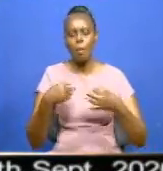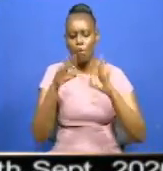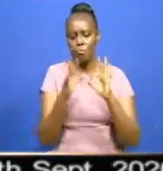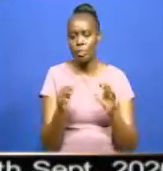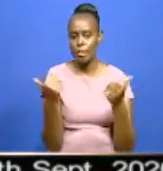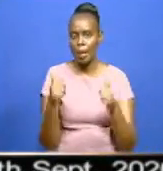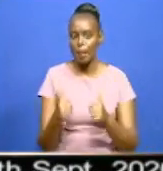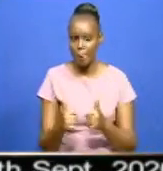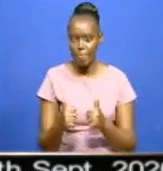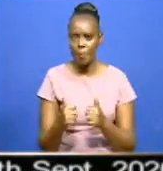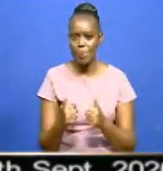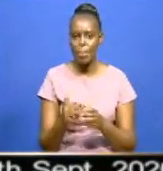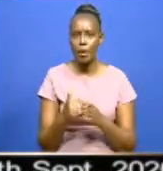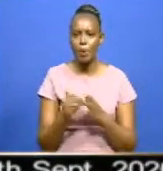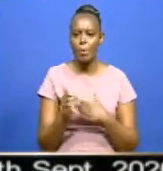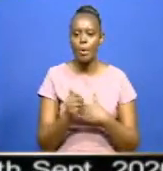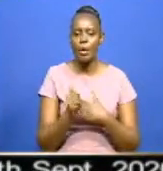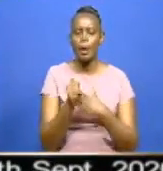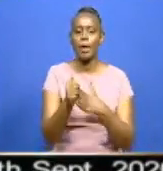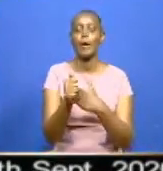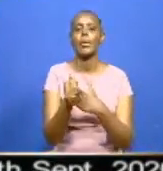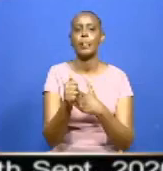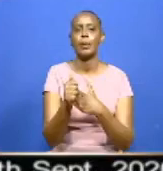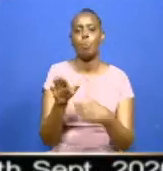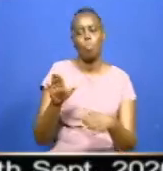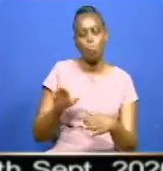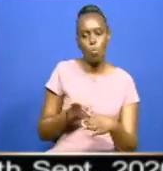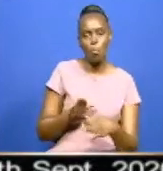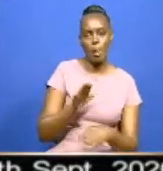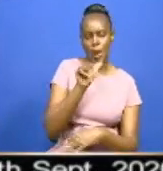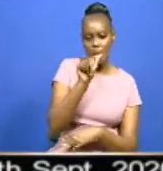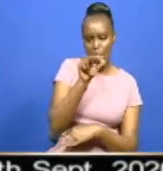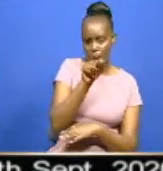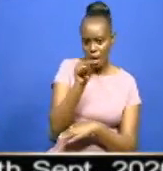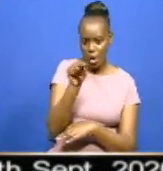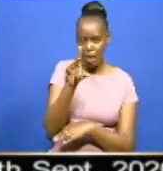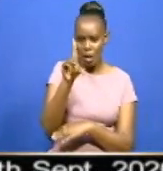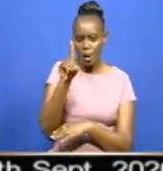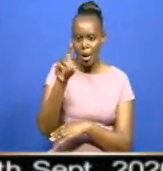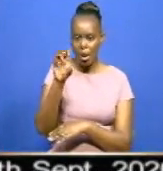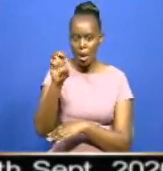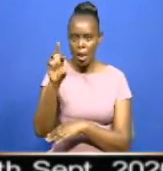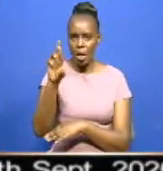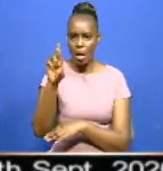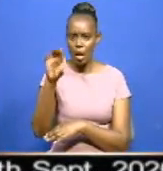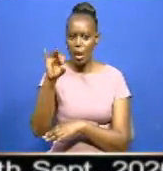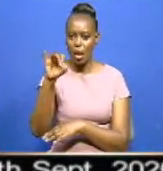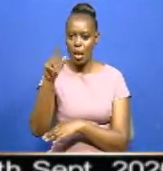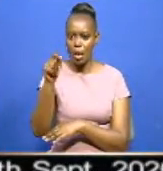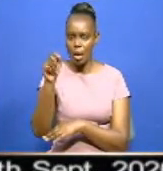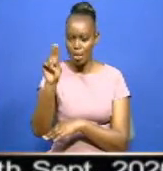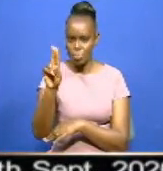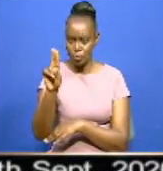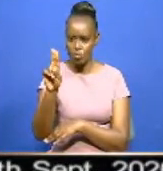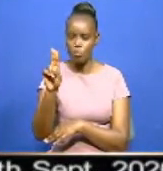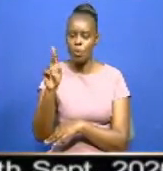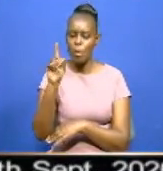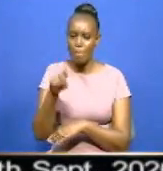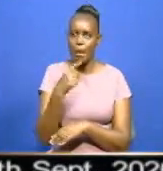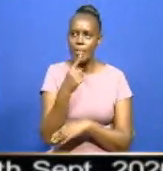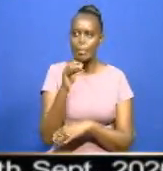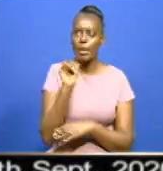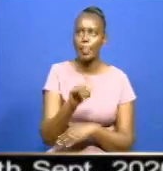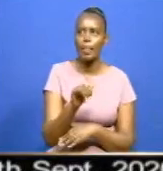Regarding Anne Nderitu, who is the registrar or the nominee for the register of political parties, I must say